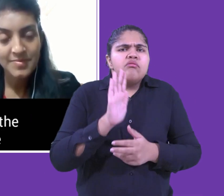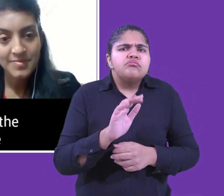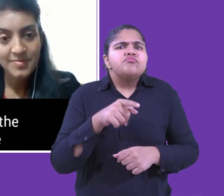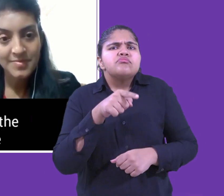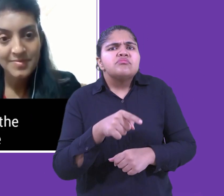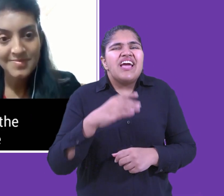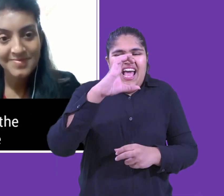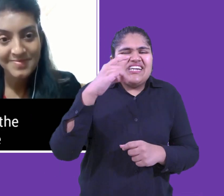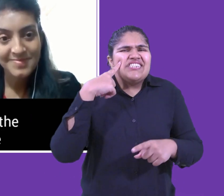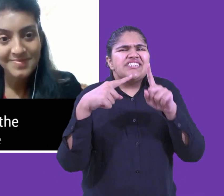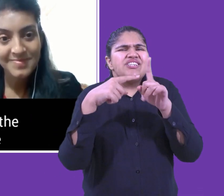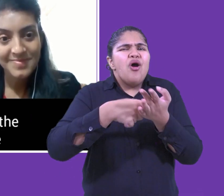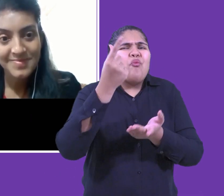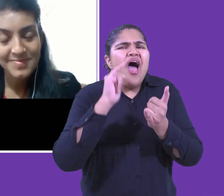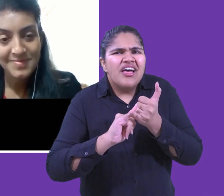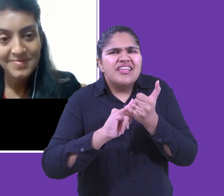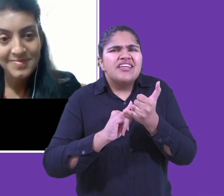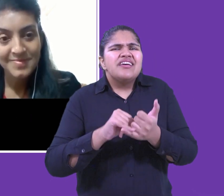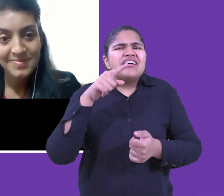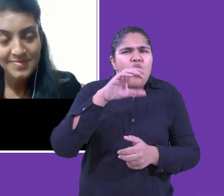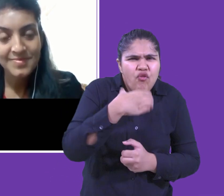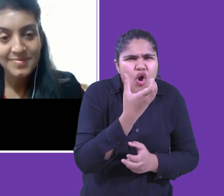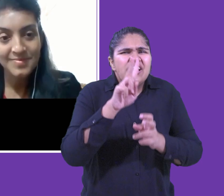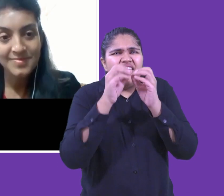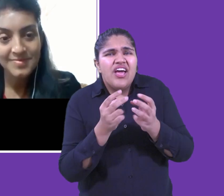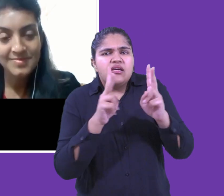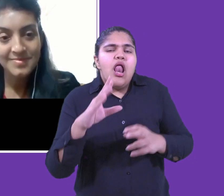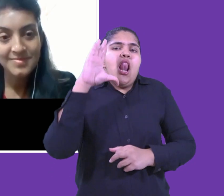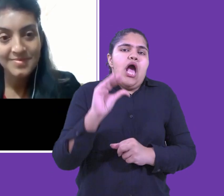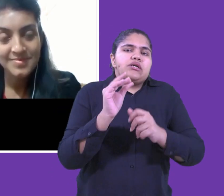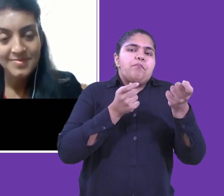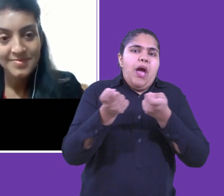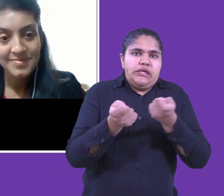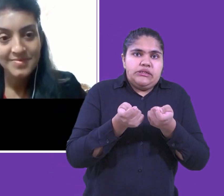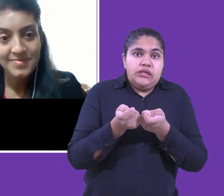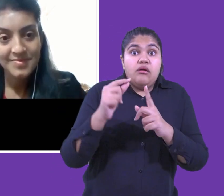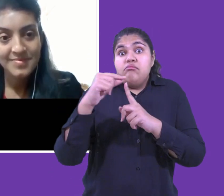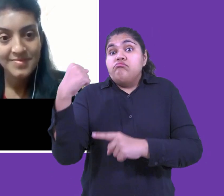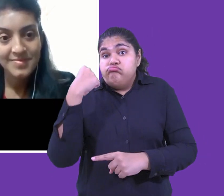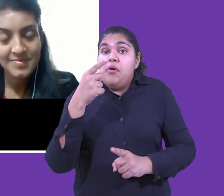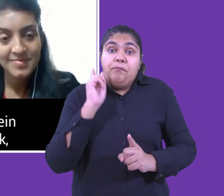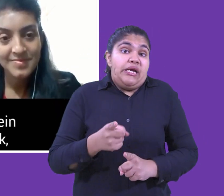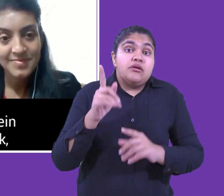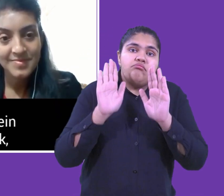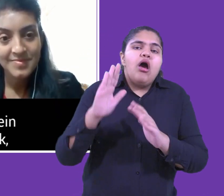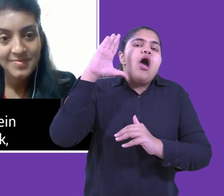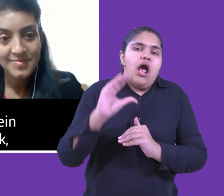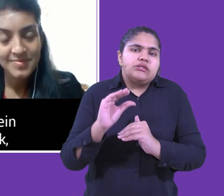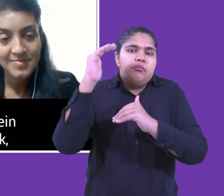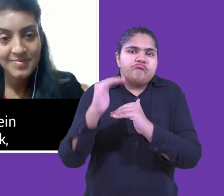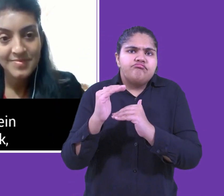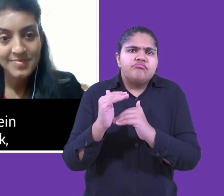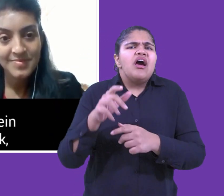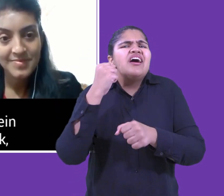the vegetables they can have except citrus, sour and citrus vegetables. And by and large, to